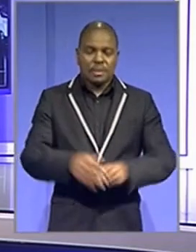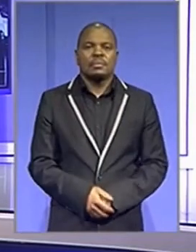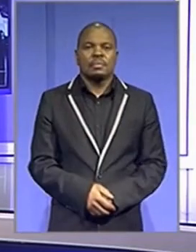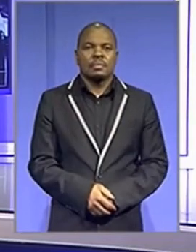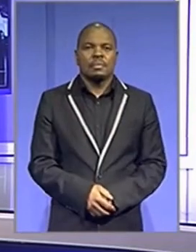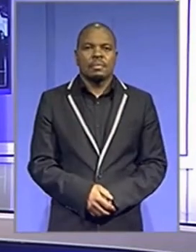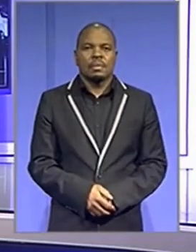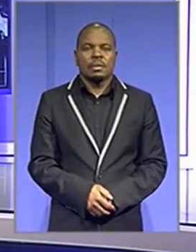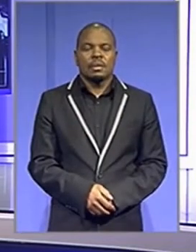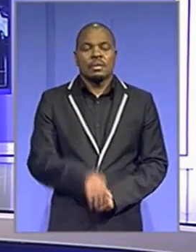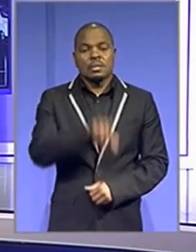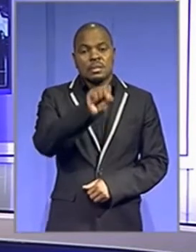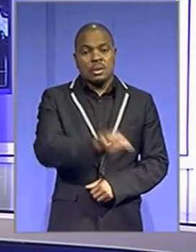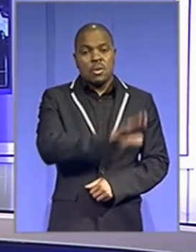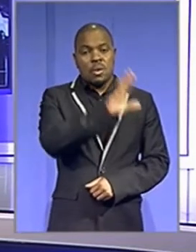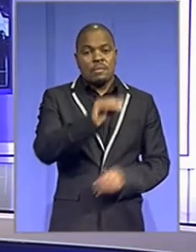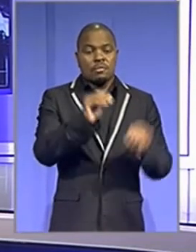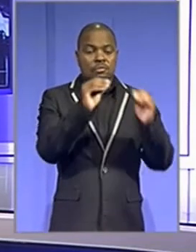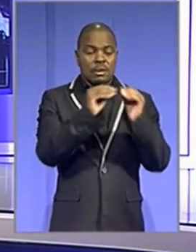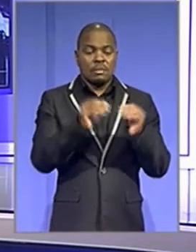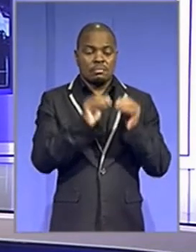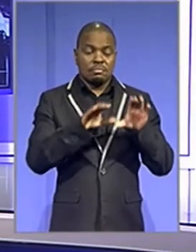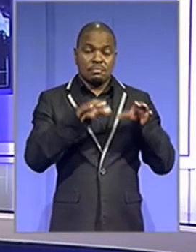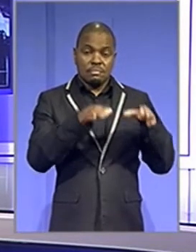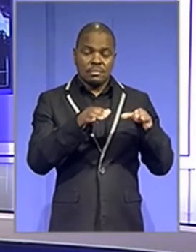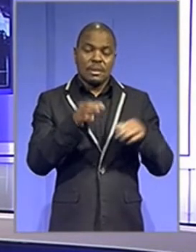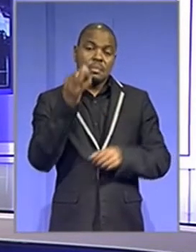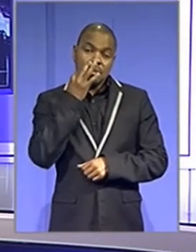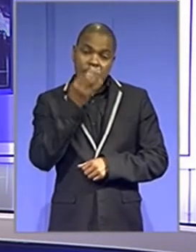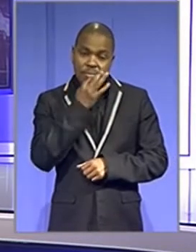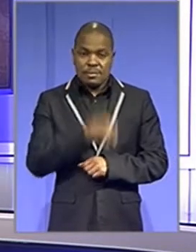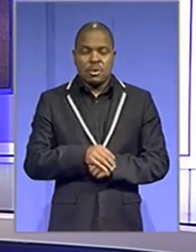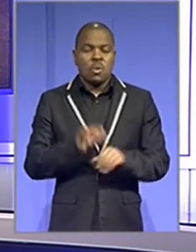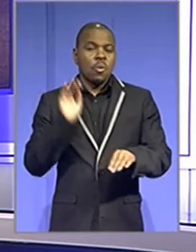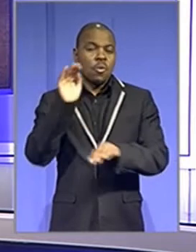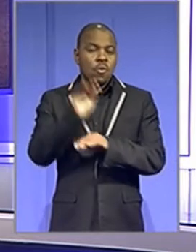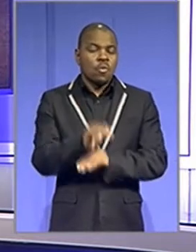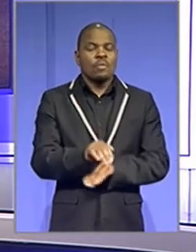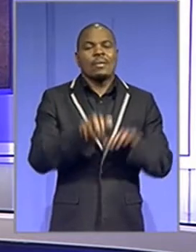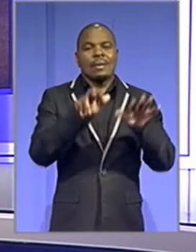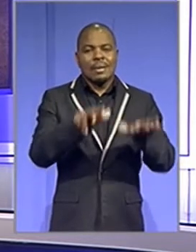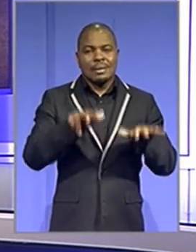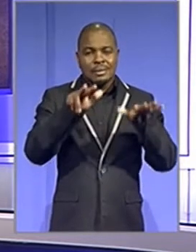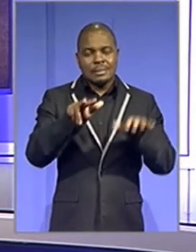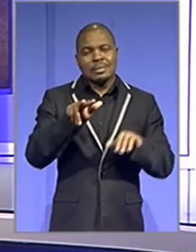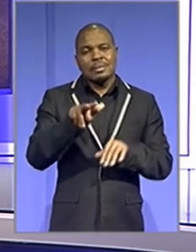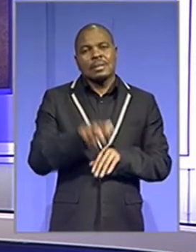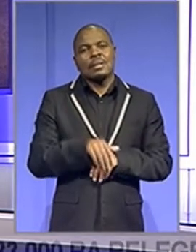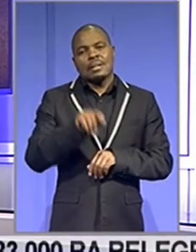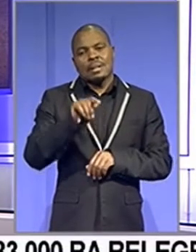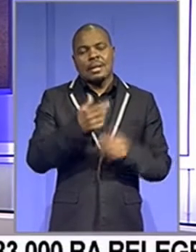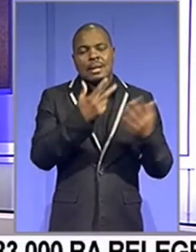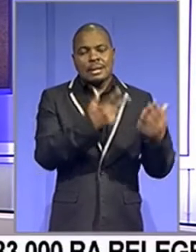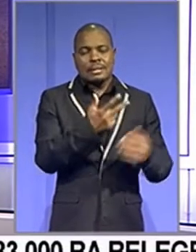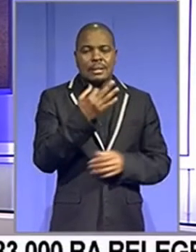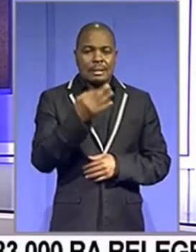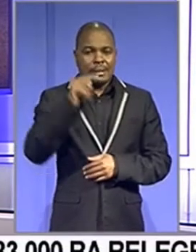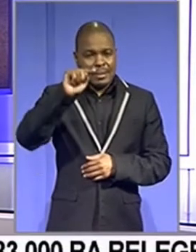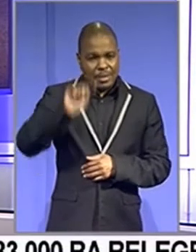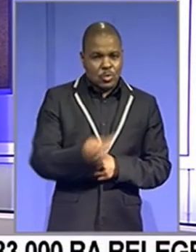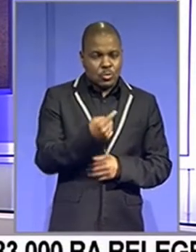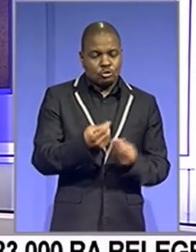go ya ka ba lekala la dipalopalo Afrika Borwa bana ba ka godimo ga dikete tse masomeseswai-tharo ba belege naga ka